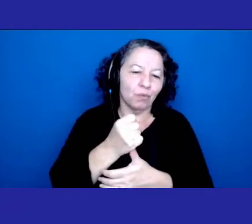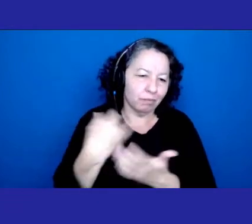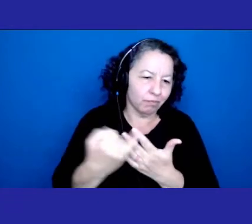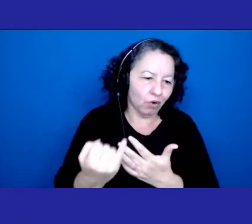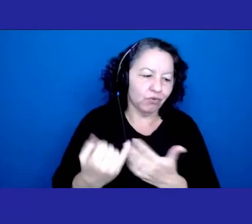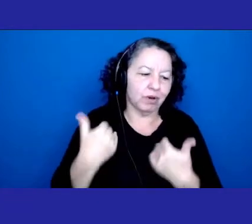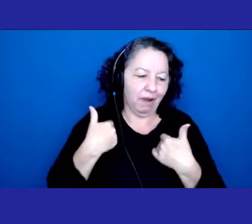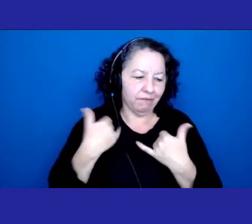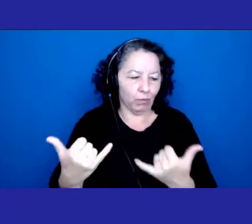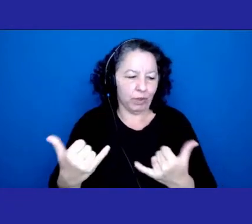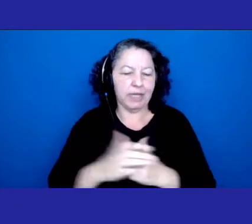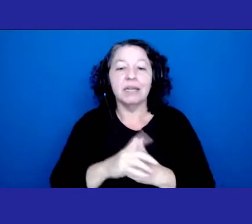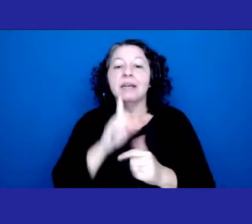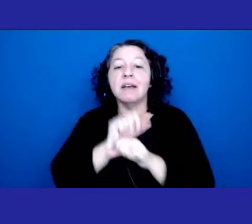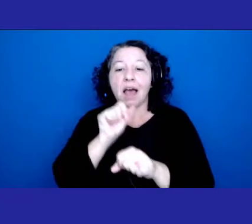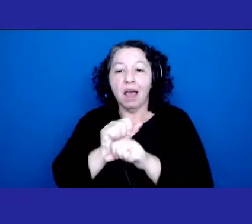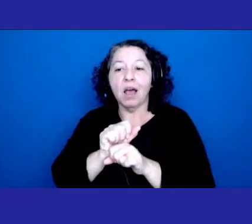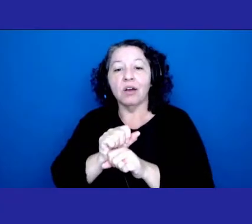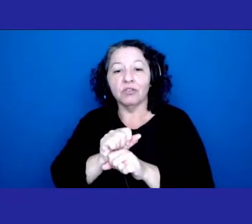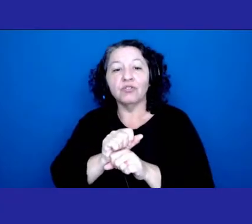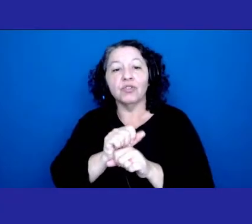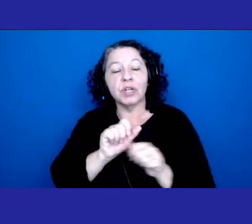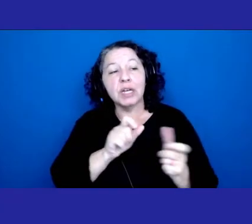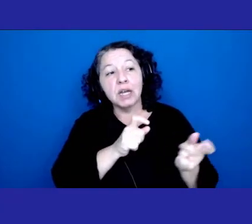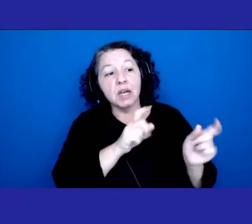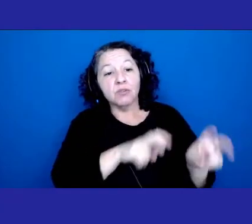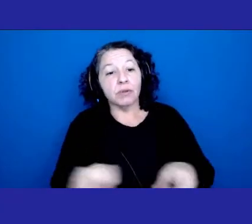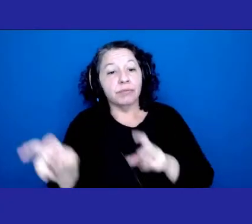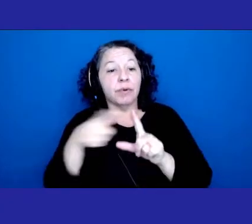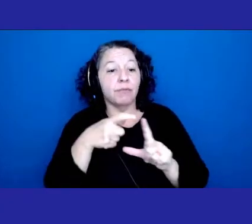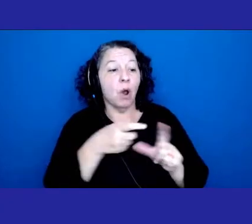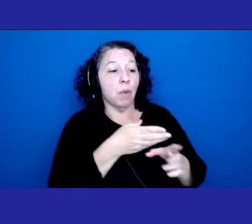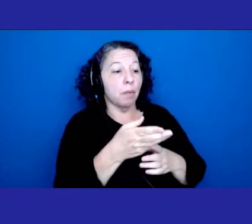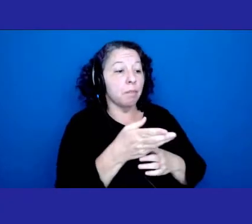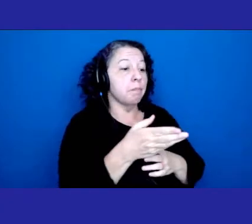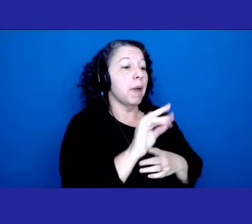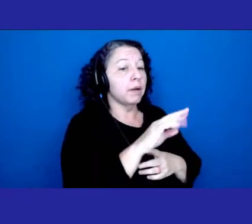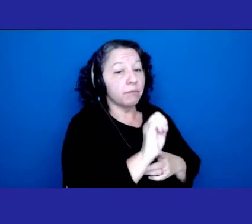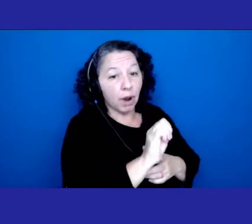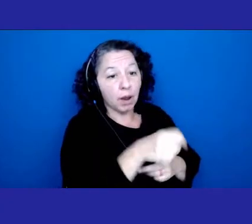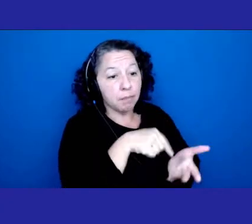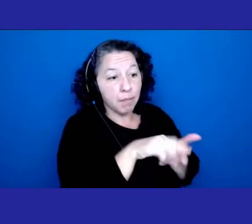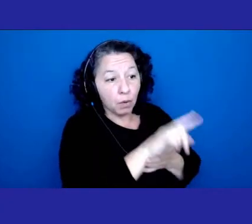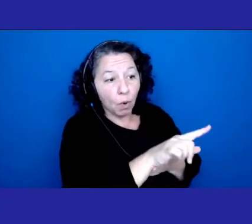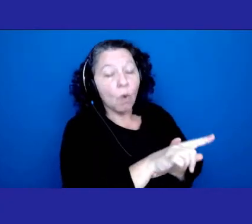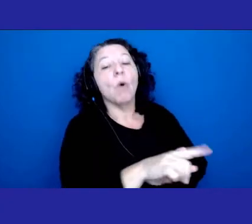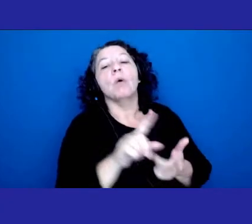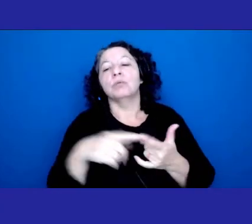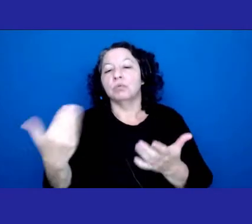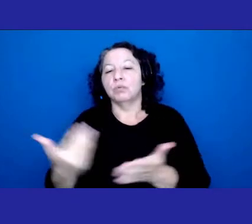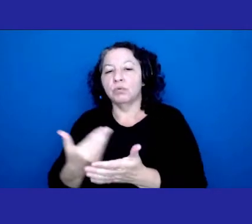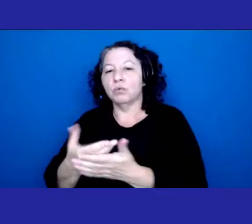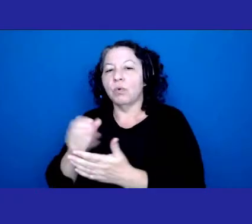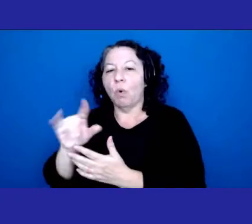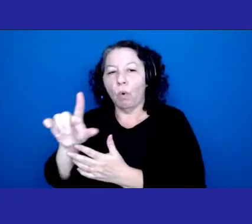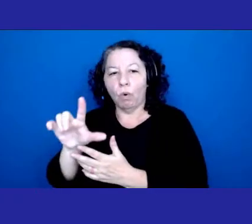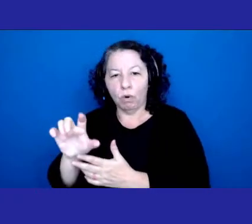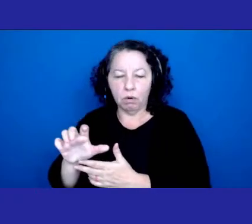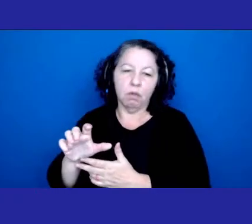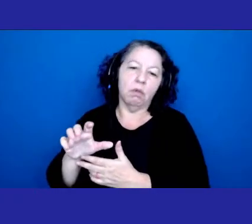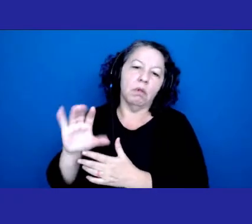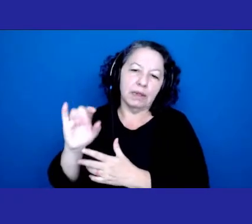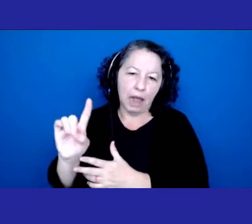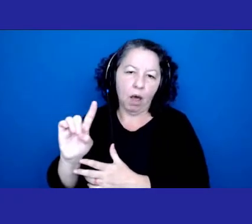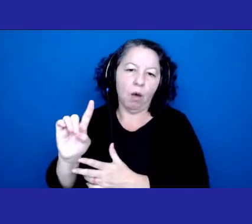This is actually moving us off of our old mainframe payroll and over to our new Oracle Cloud payroll and